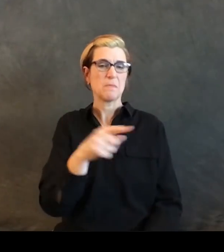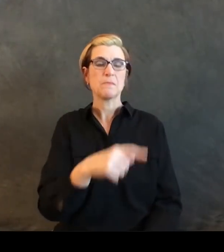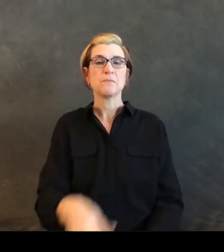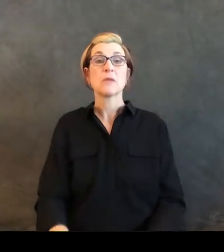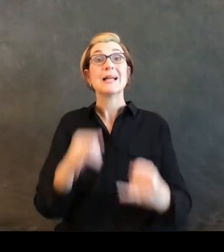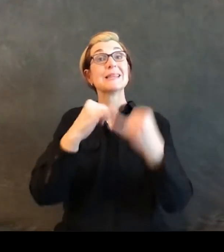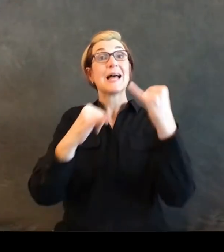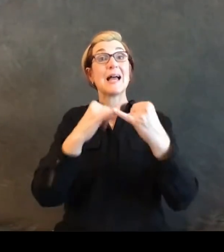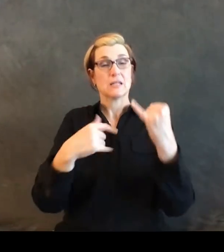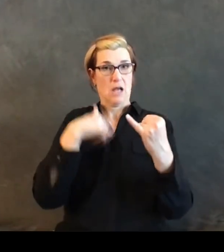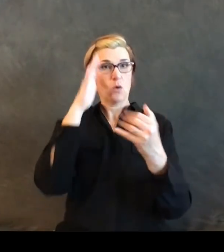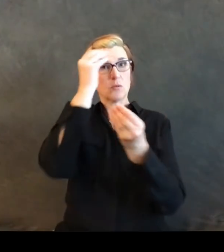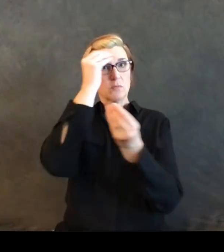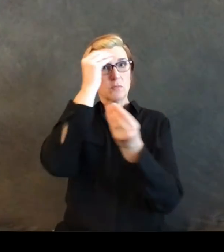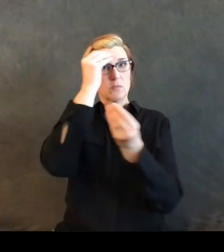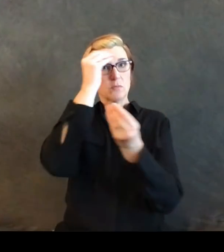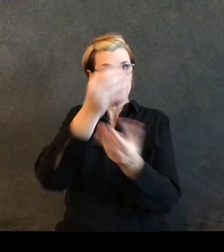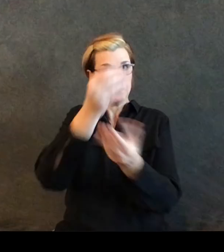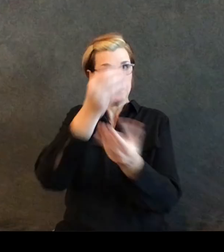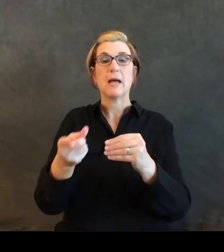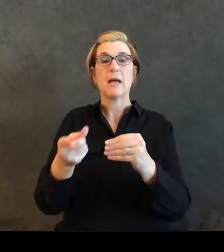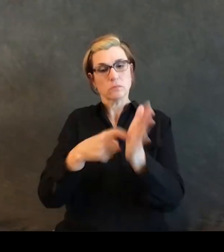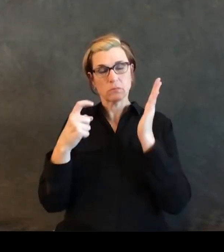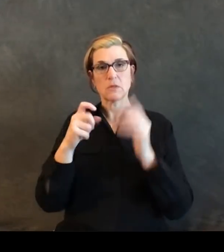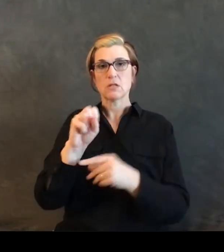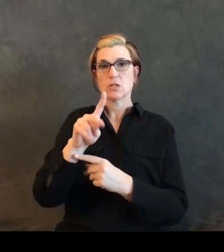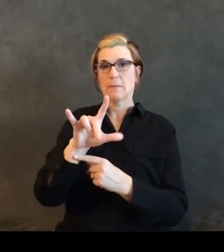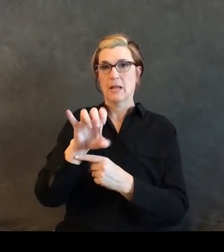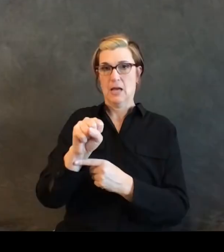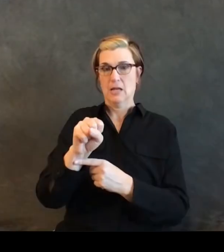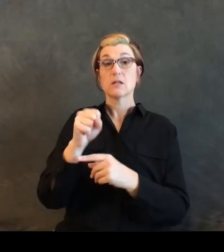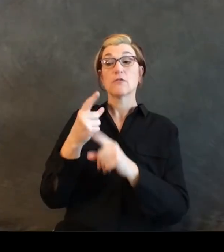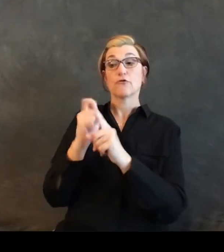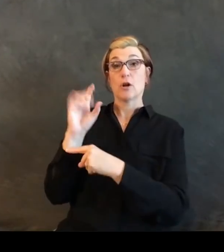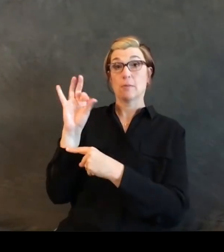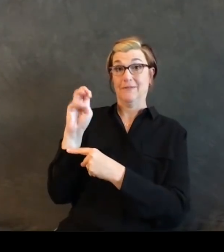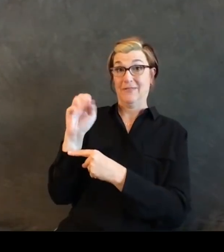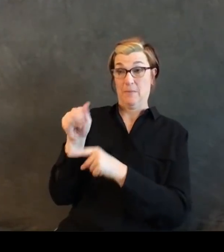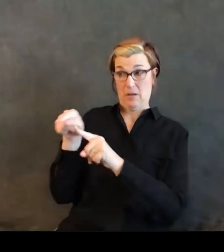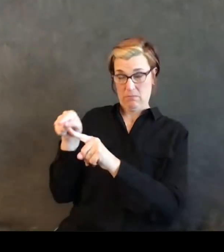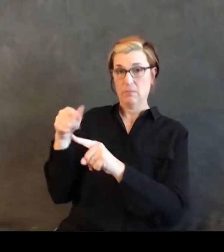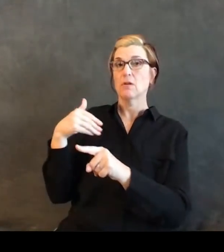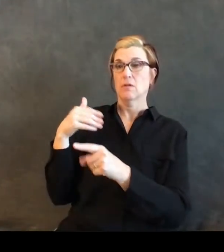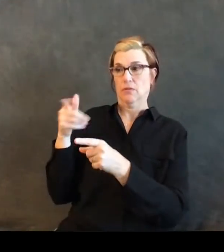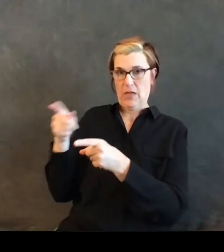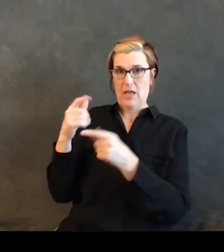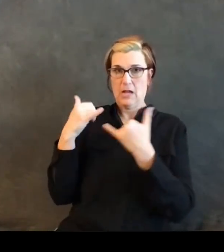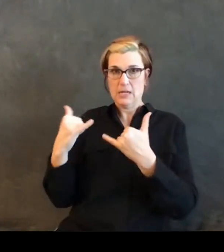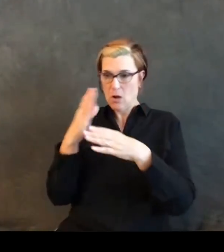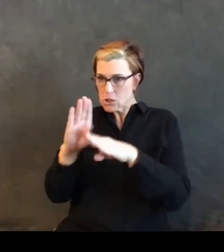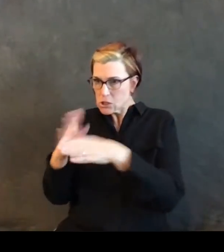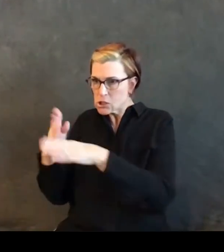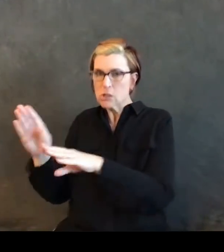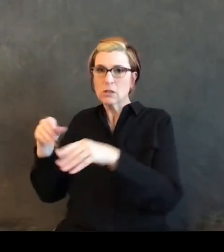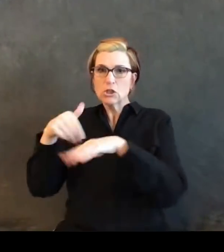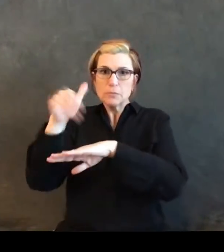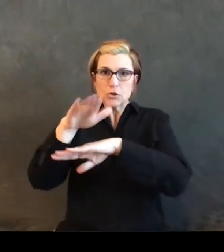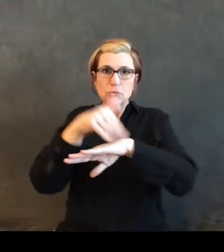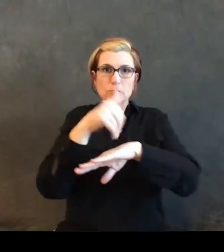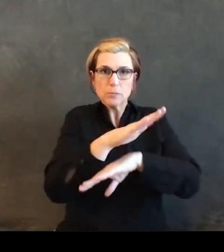critical supplies. Through FEMA, the federal government has delivered or is in the process of shipping 9.4 million